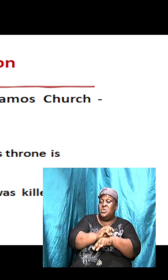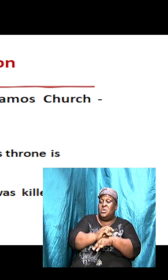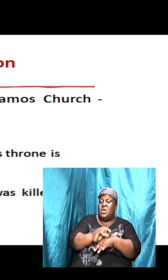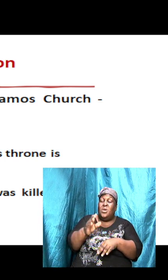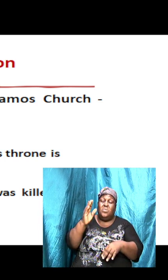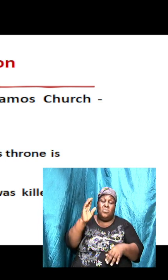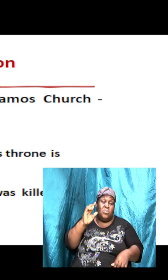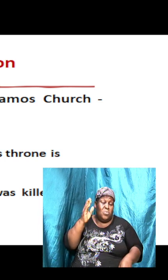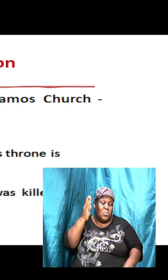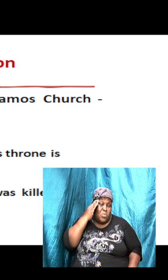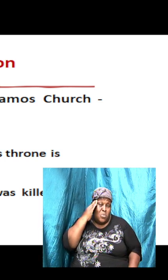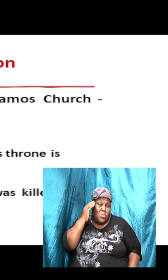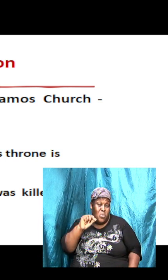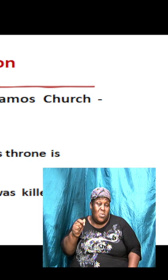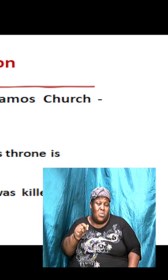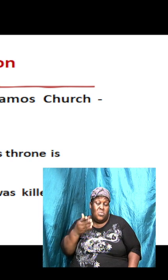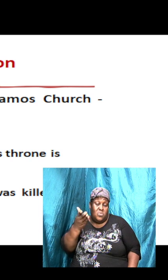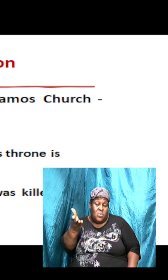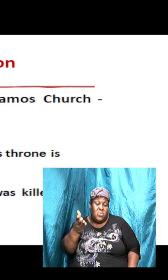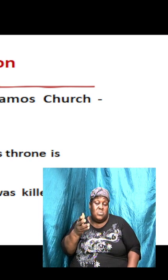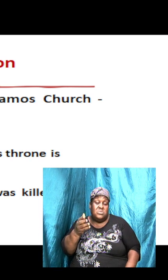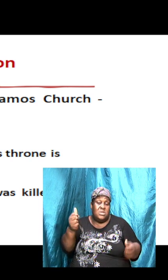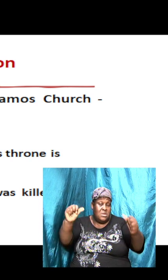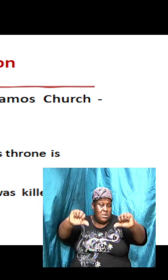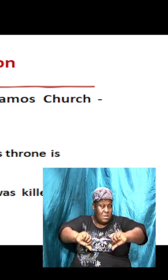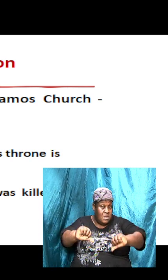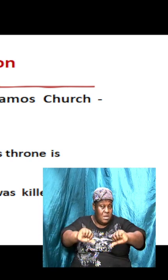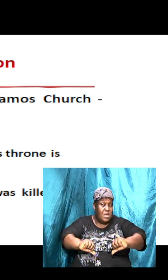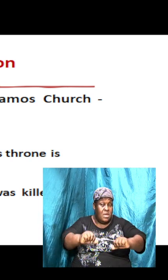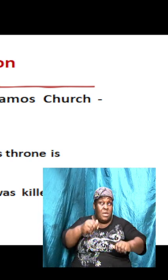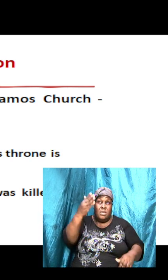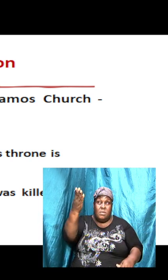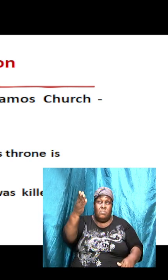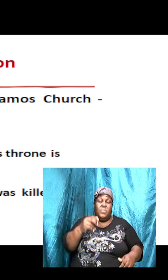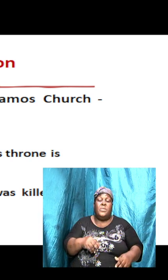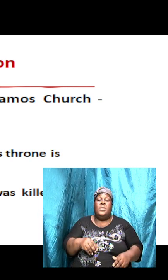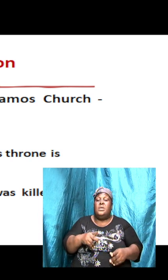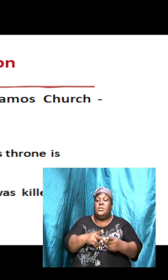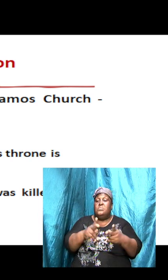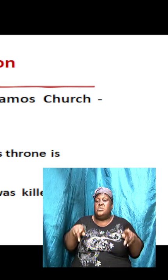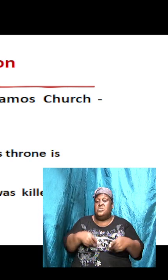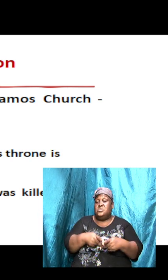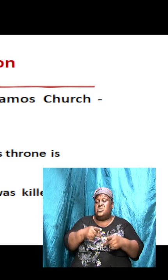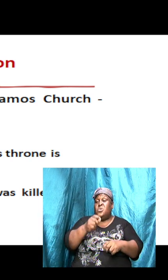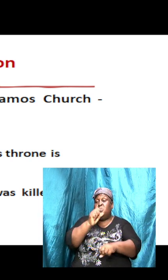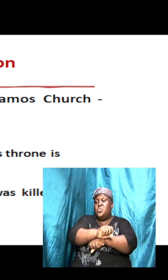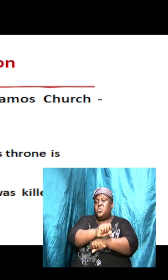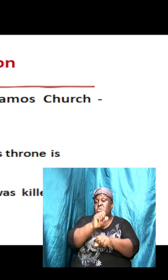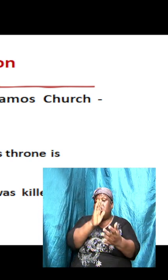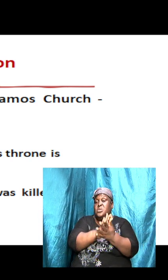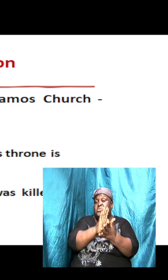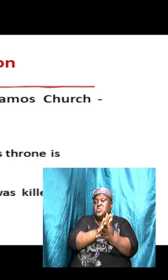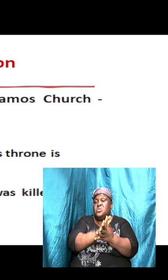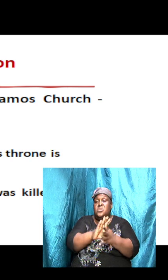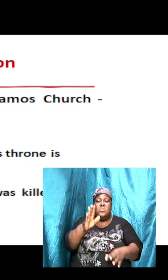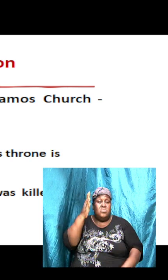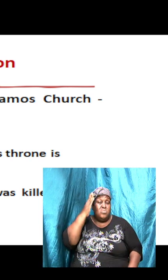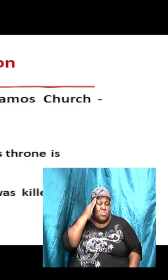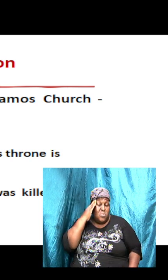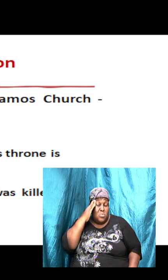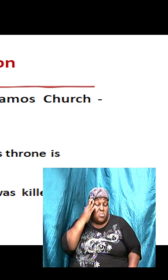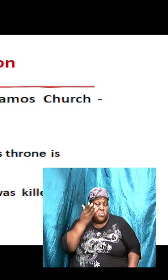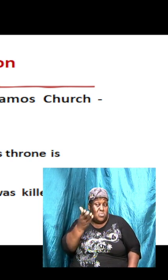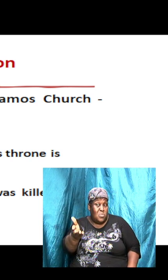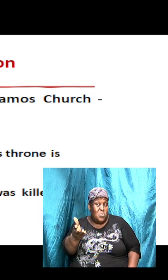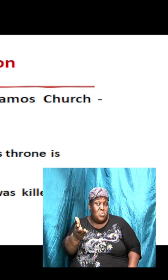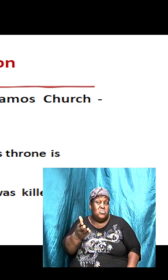those that have denied him. Amen. At places of work and school. He knows. He knows those who are